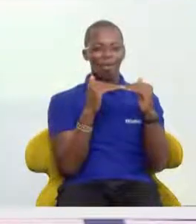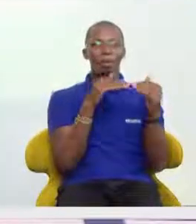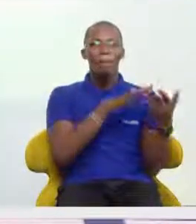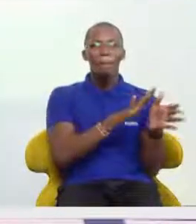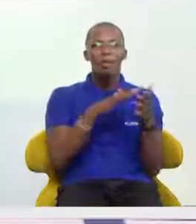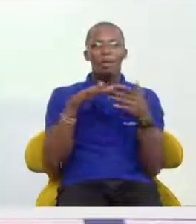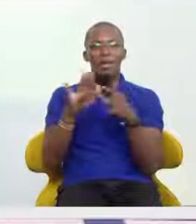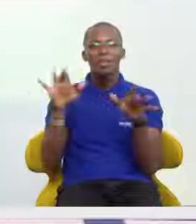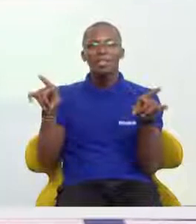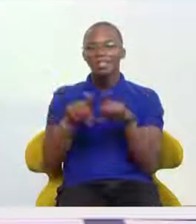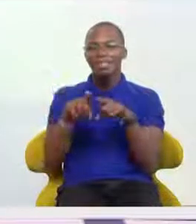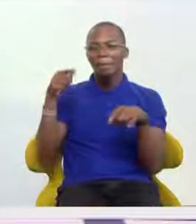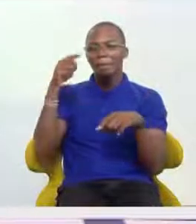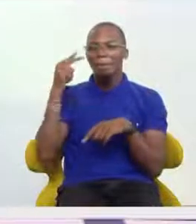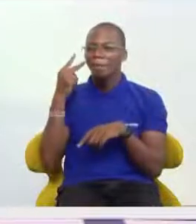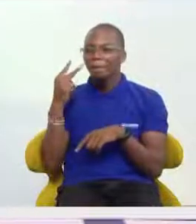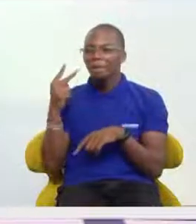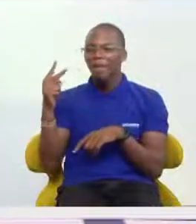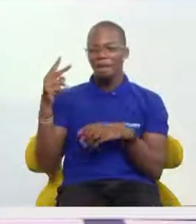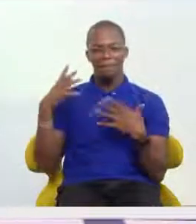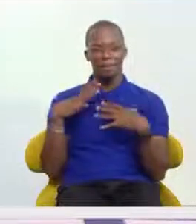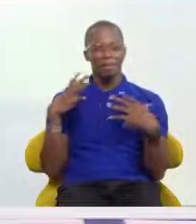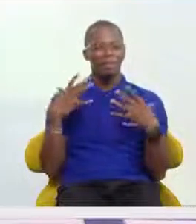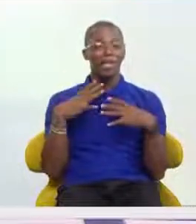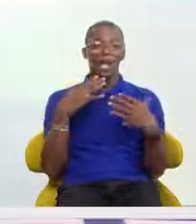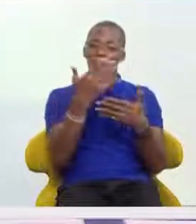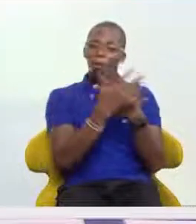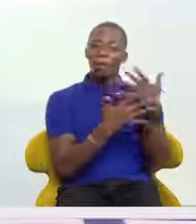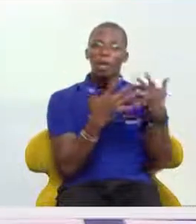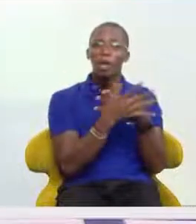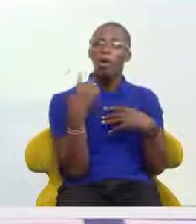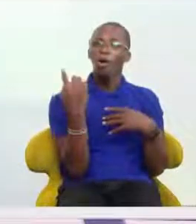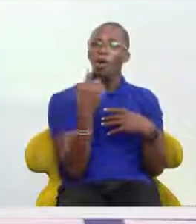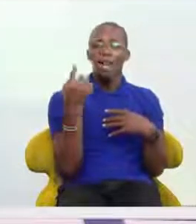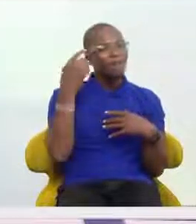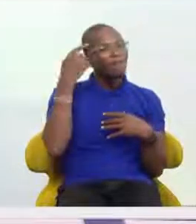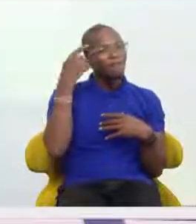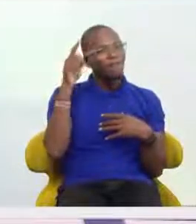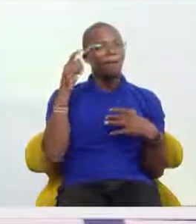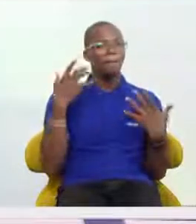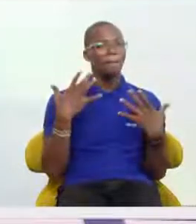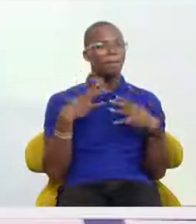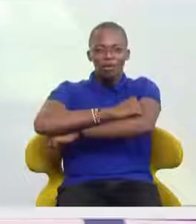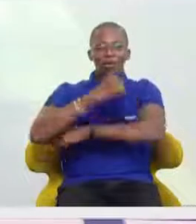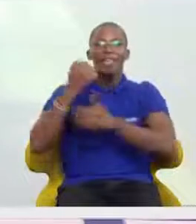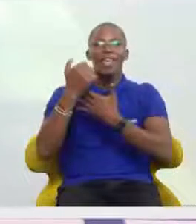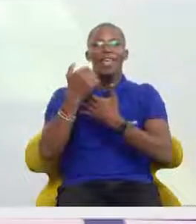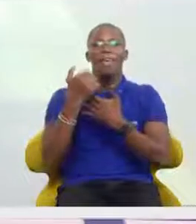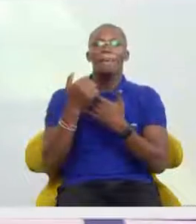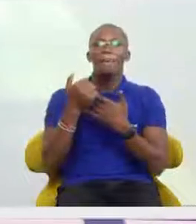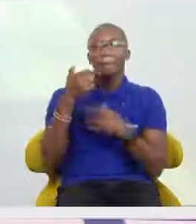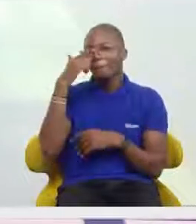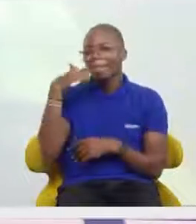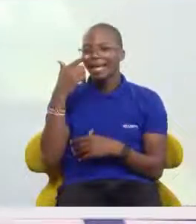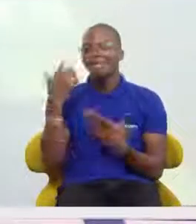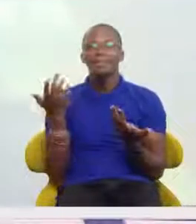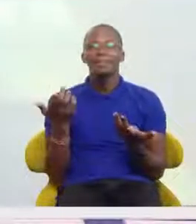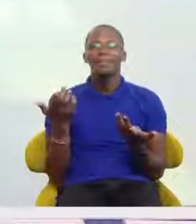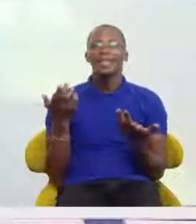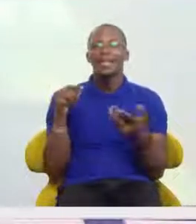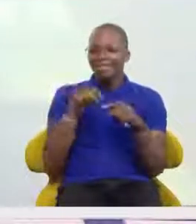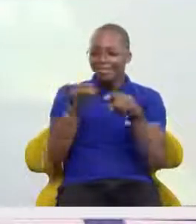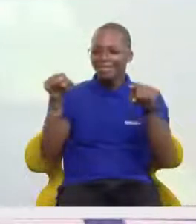The fact that computers at schools for the blind were only for the sighted completely baffled me. Having had the good